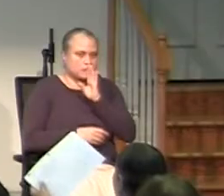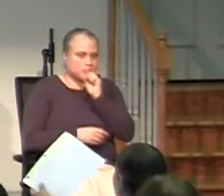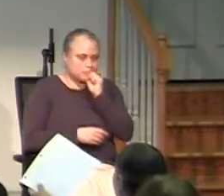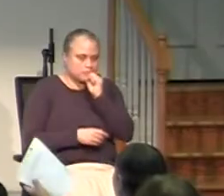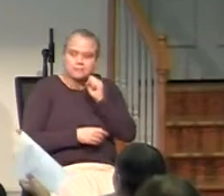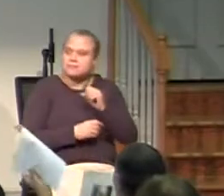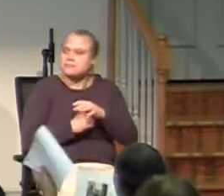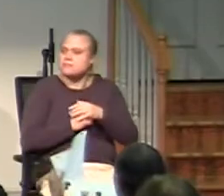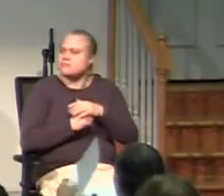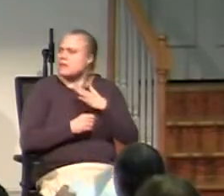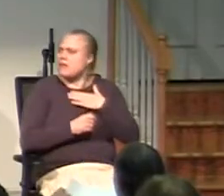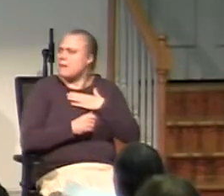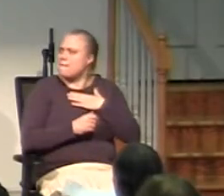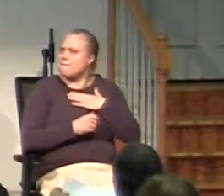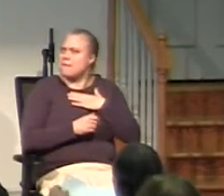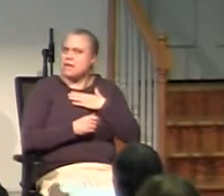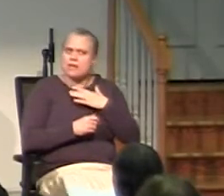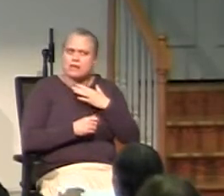By the way,